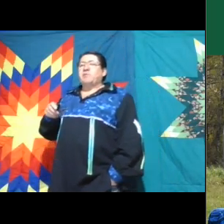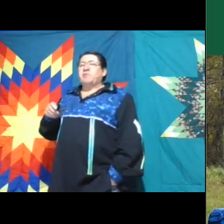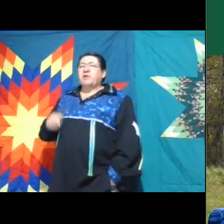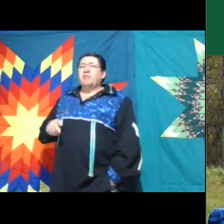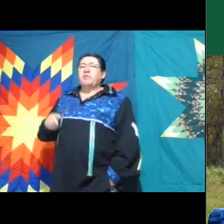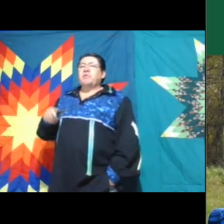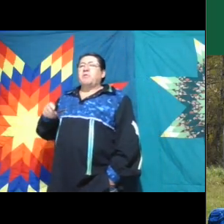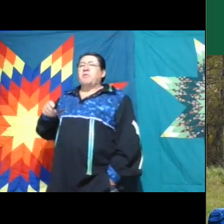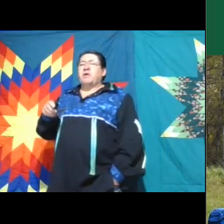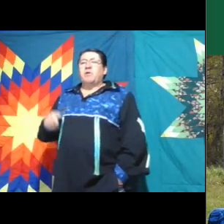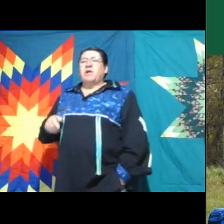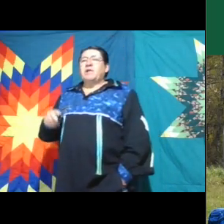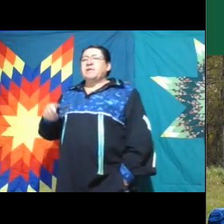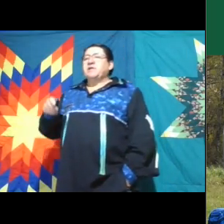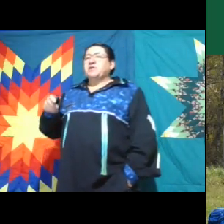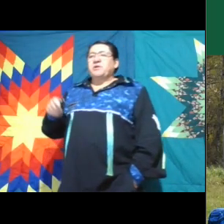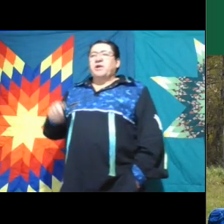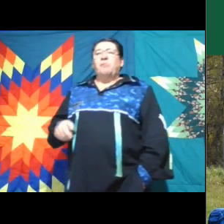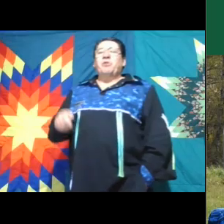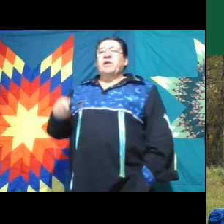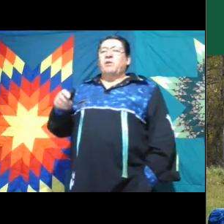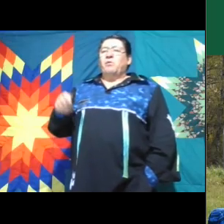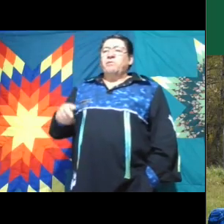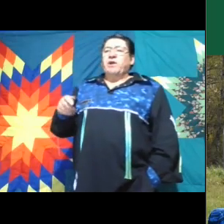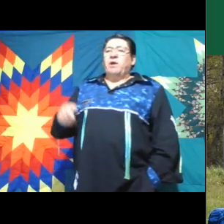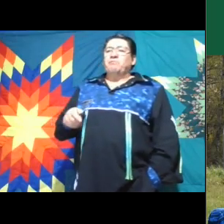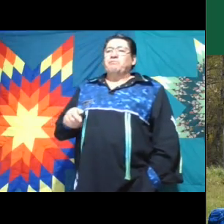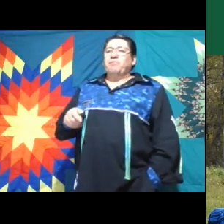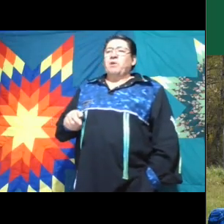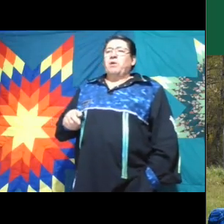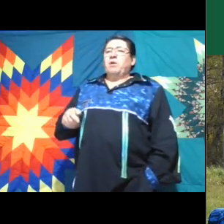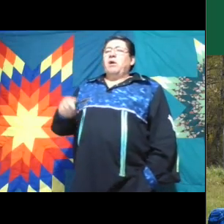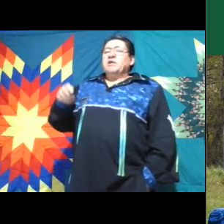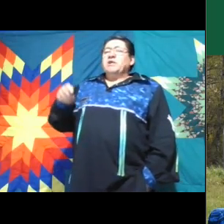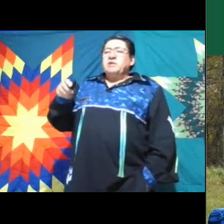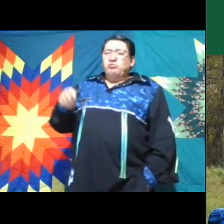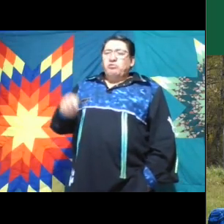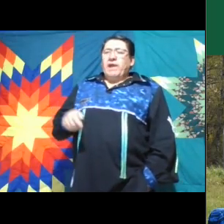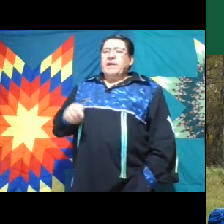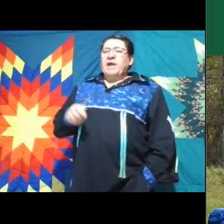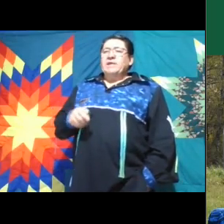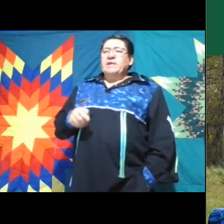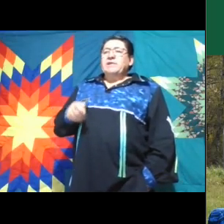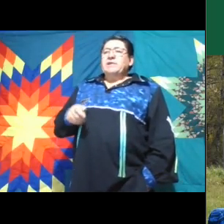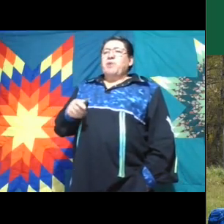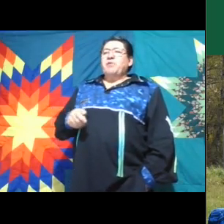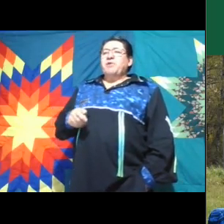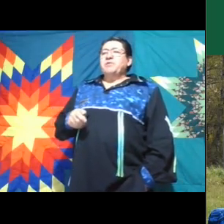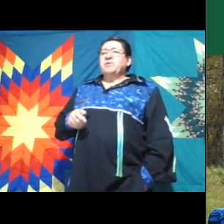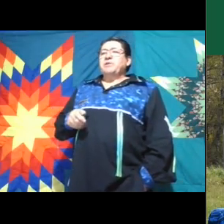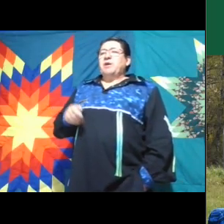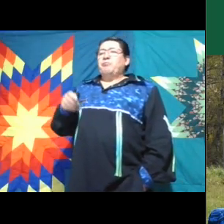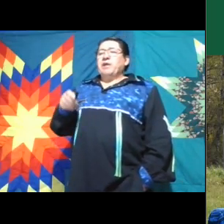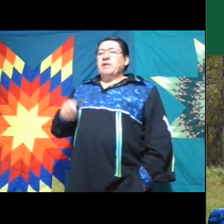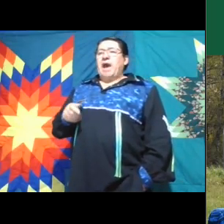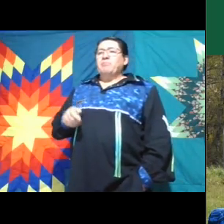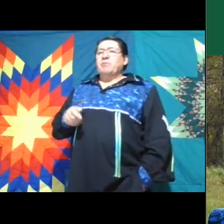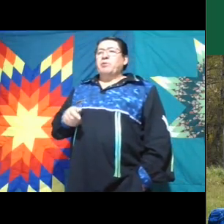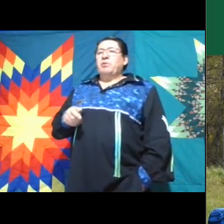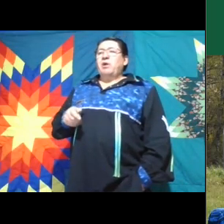responsibility of the recruiter or the organization or the company to overcome. Just recognize these barriers,